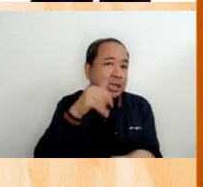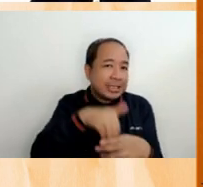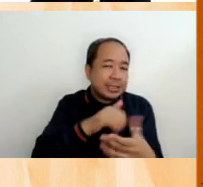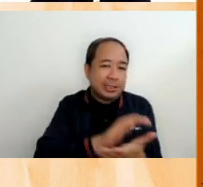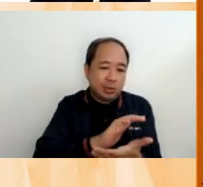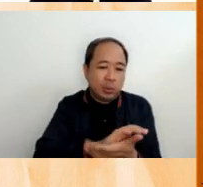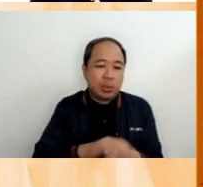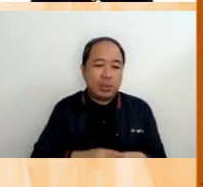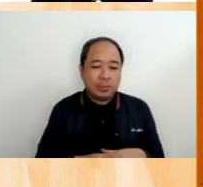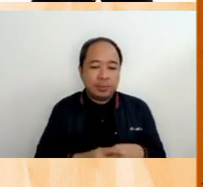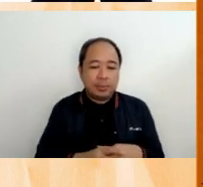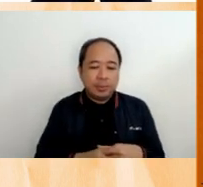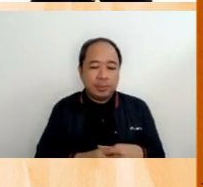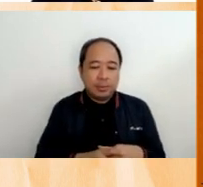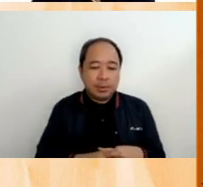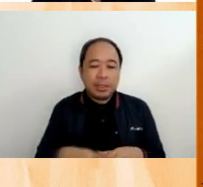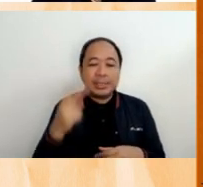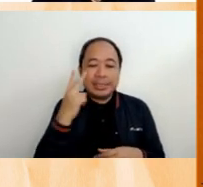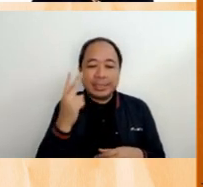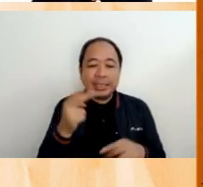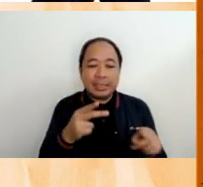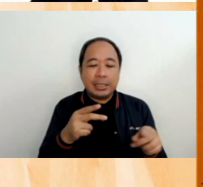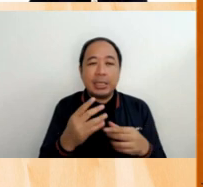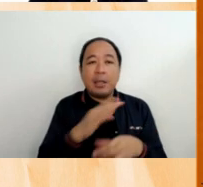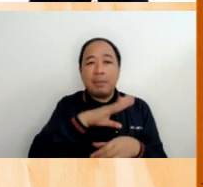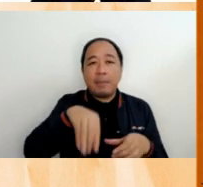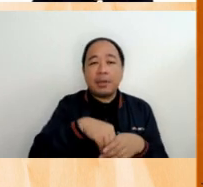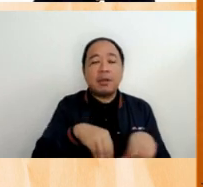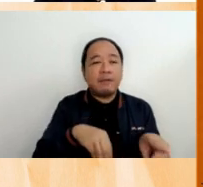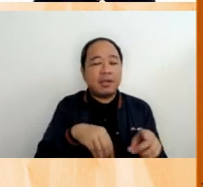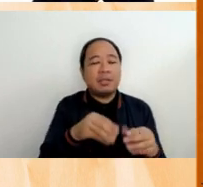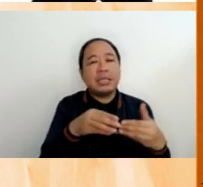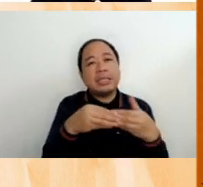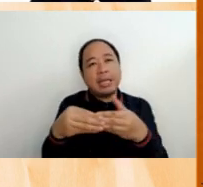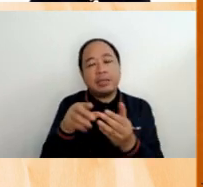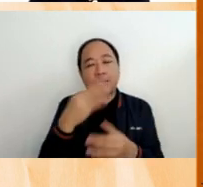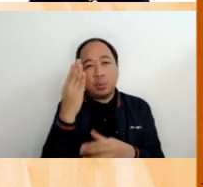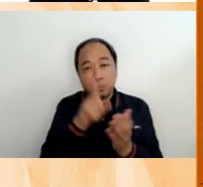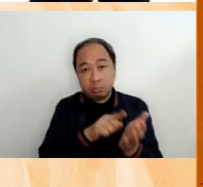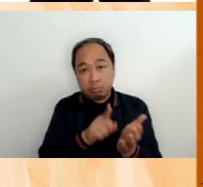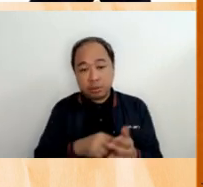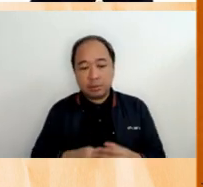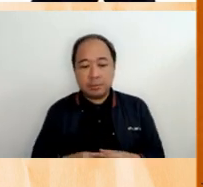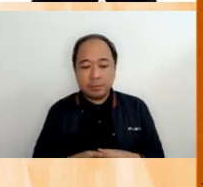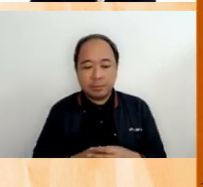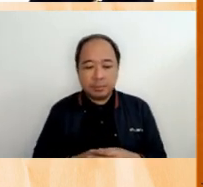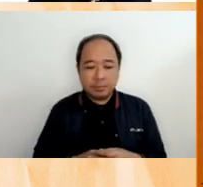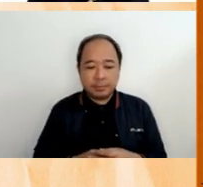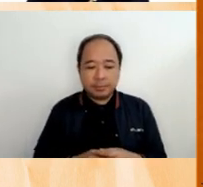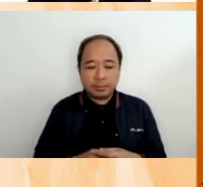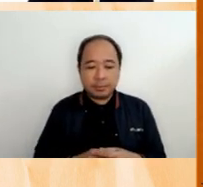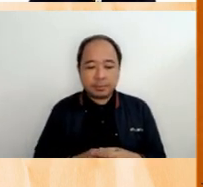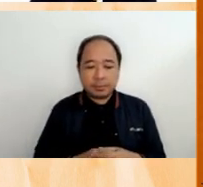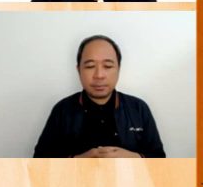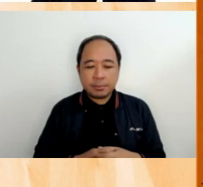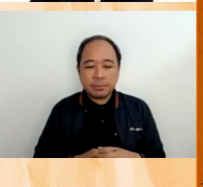different opportunities, no, and they experience a lot in school. No, although in school there may be barriers, no,